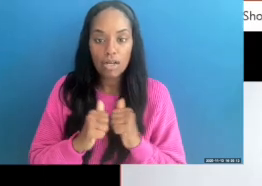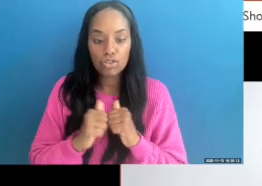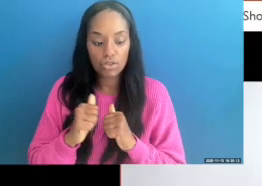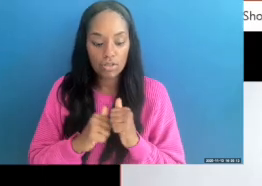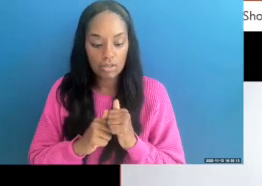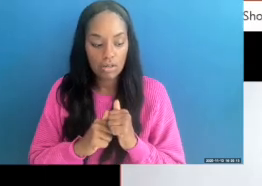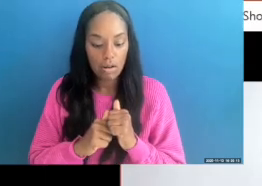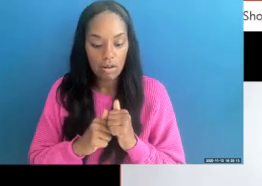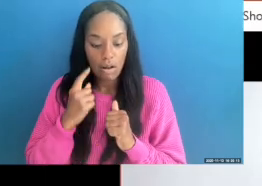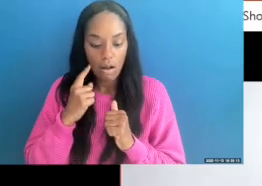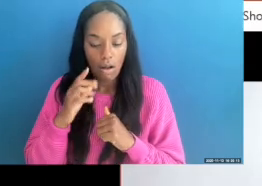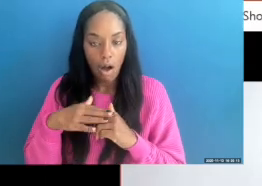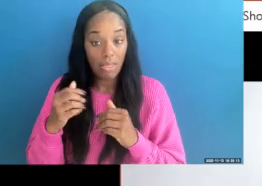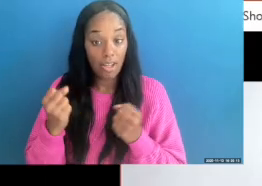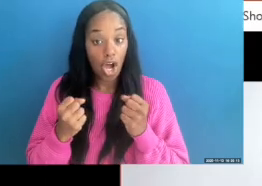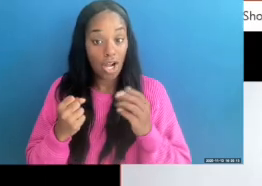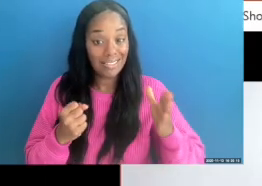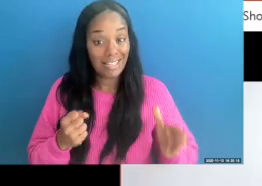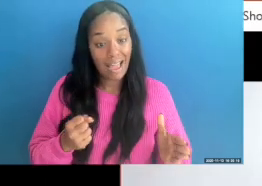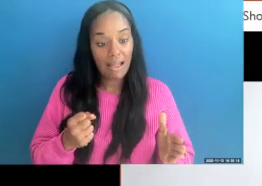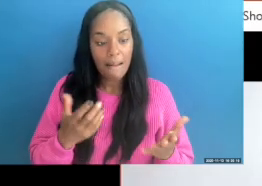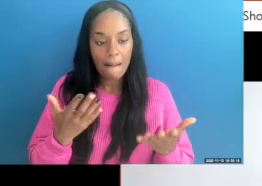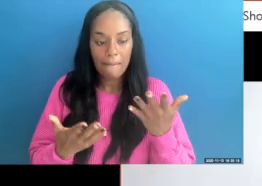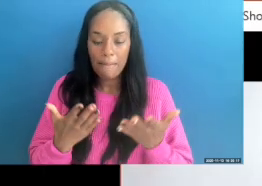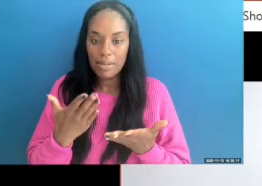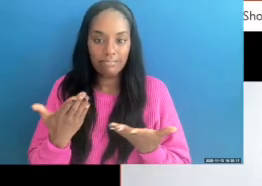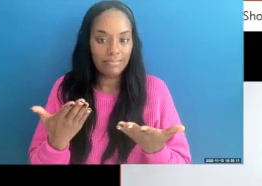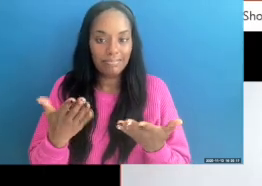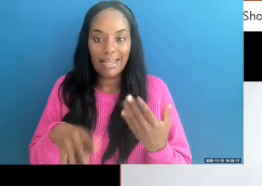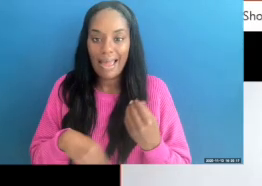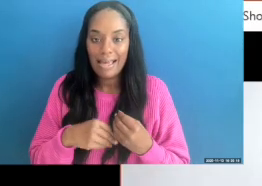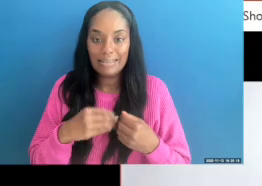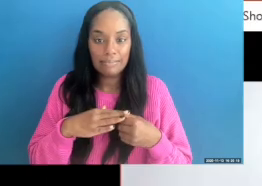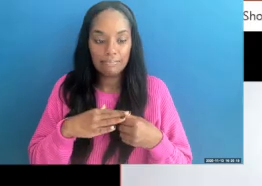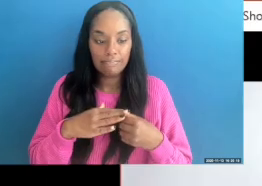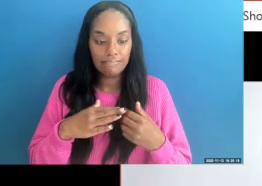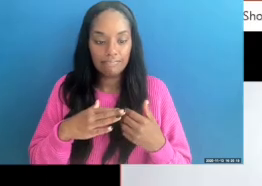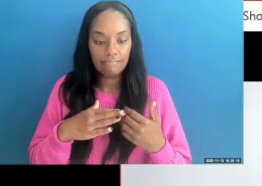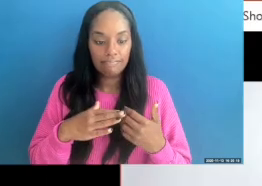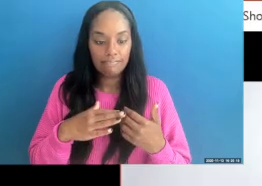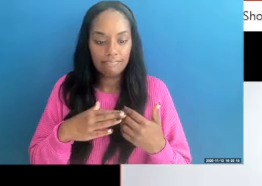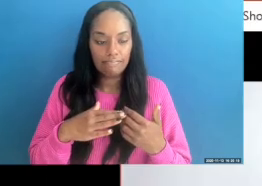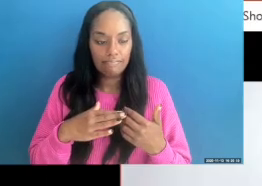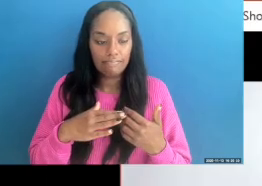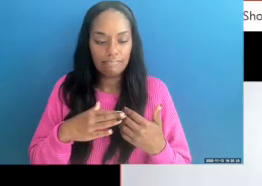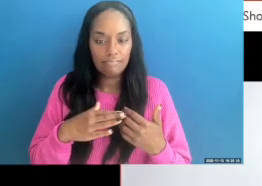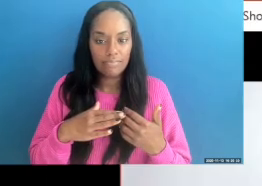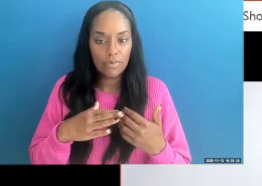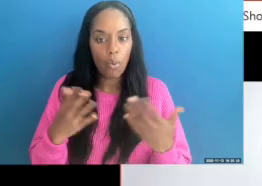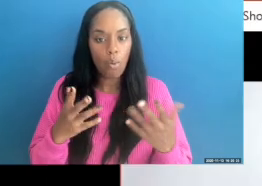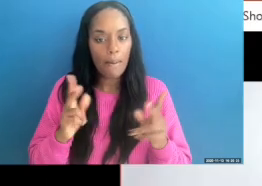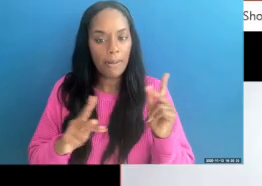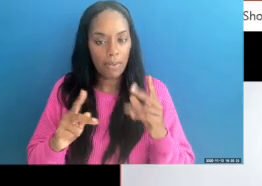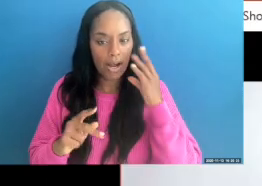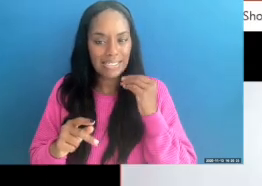our incentive structures to, on the vehicle side, ideally put some downward pressure on what people are